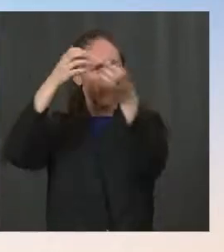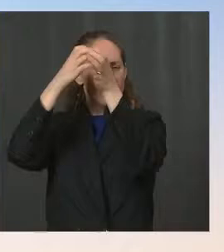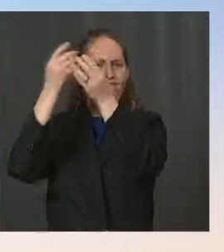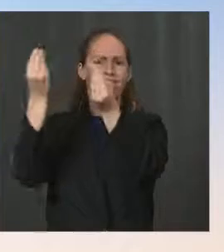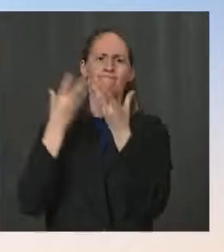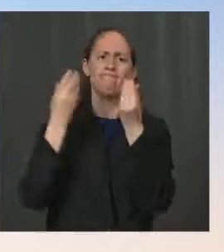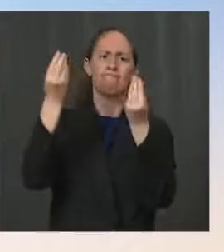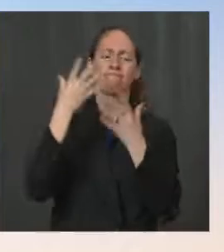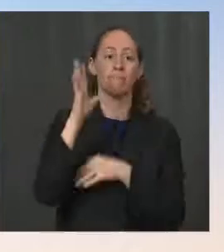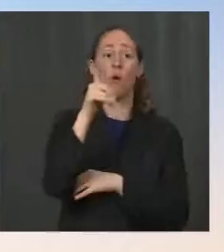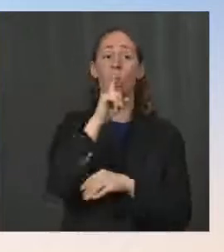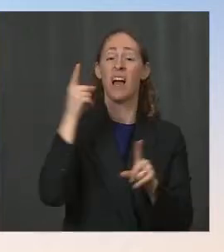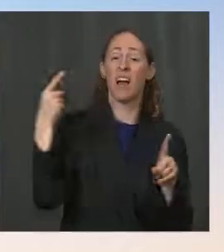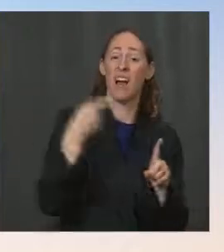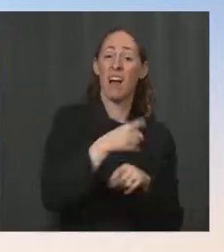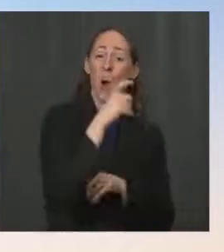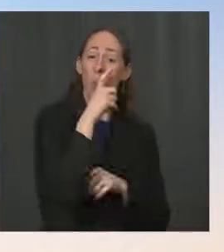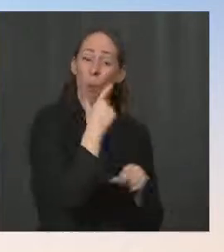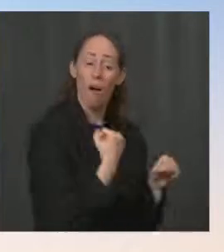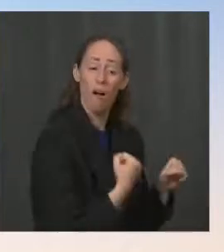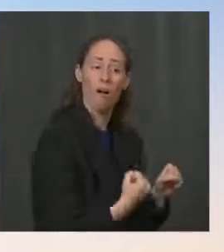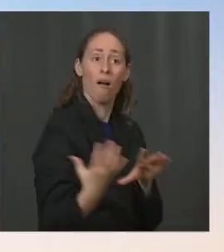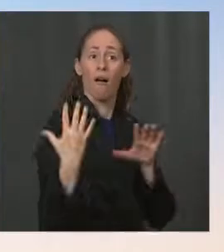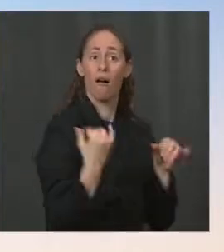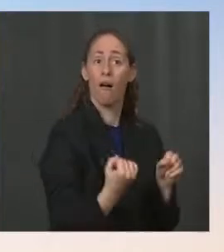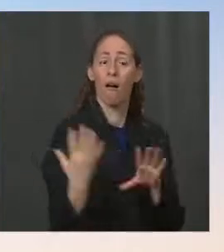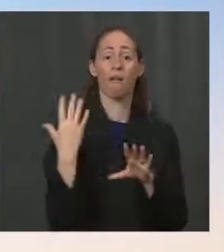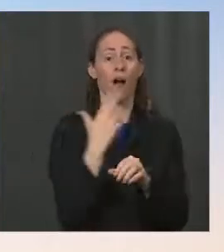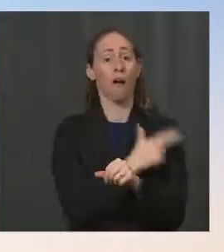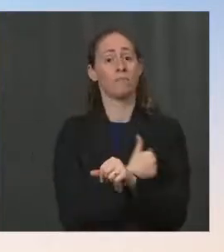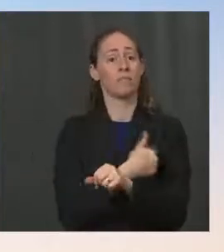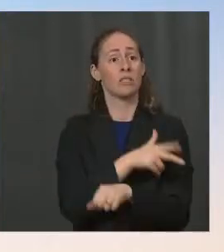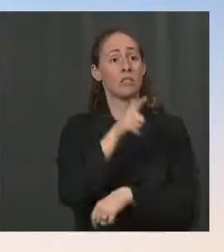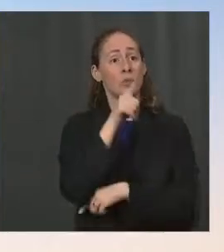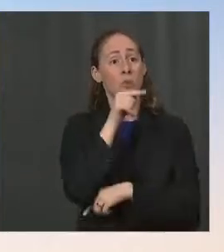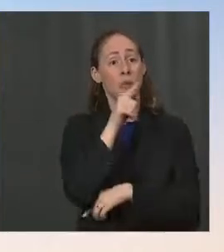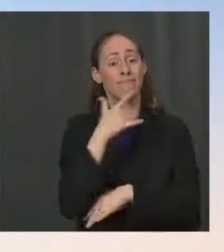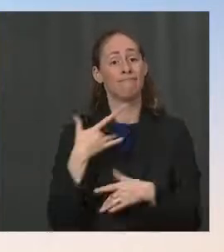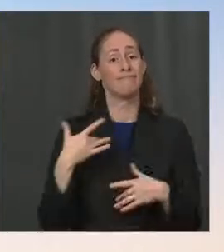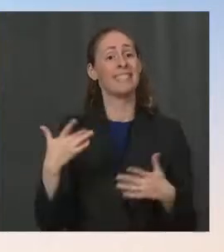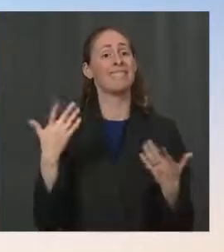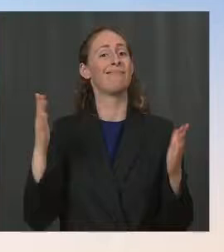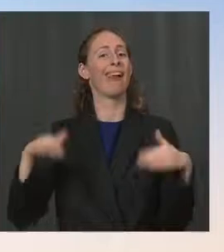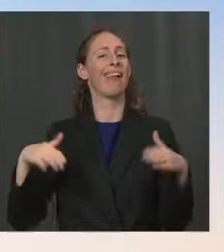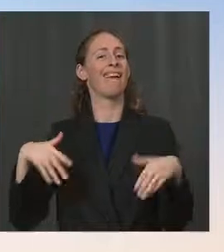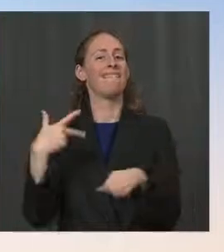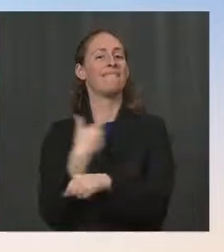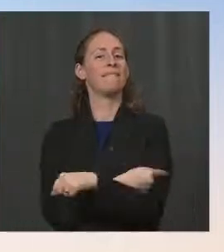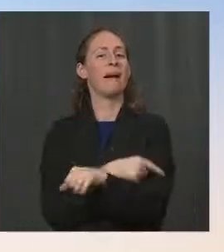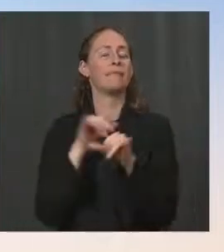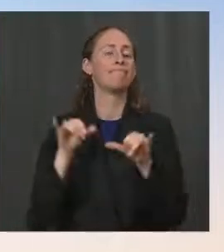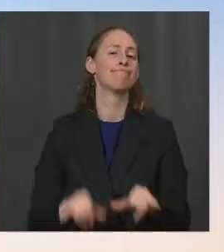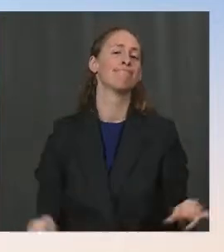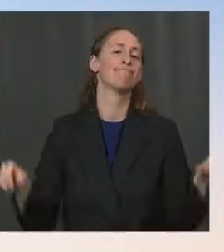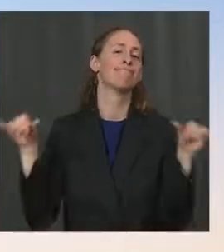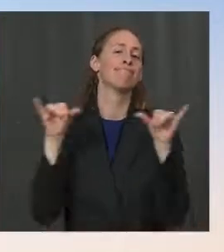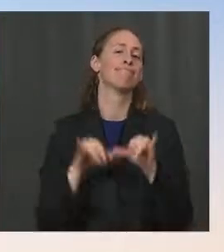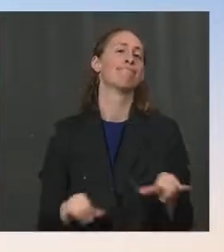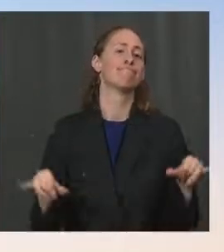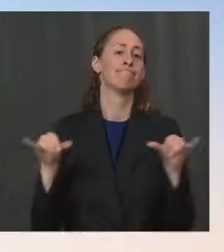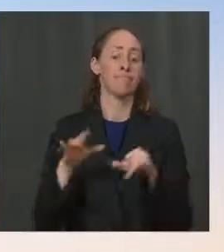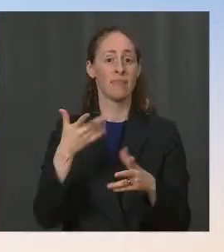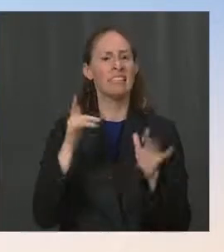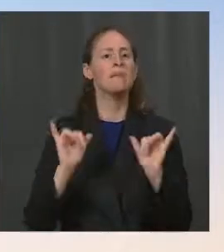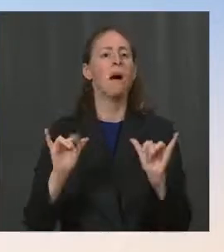of those who are hospitalized, vast majority, are individuals who have not been vaccinated. That has not changed. And any health and medical expert, whether